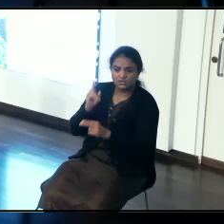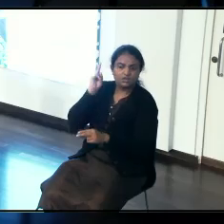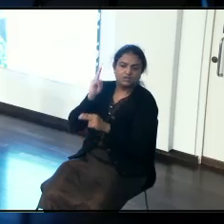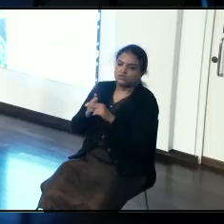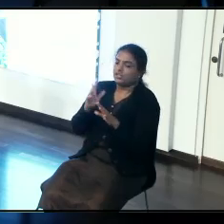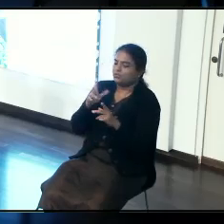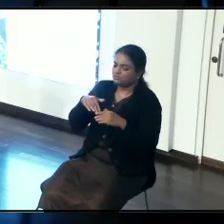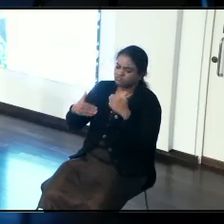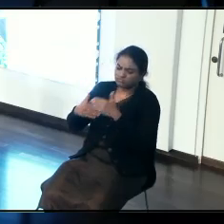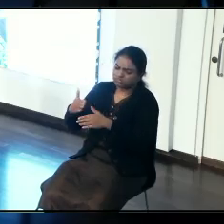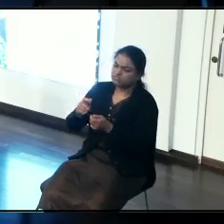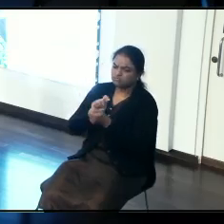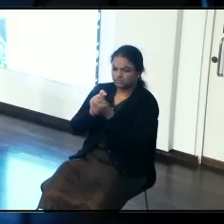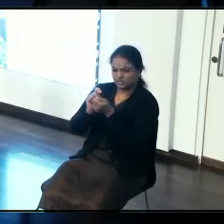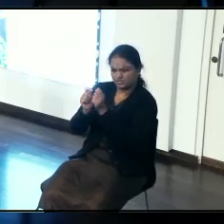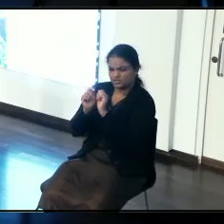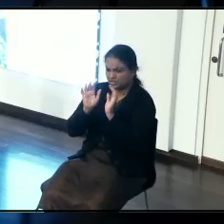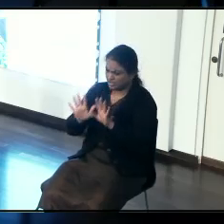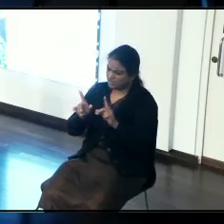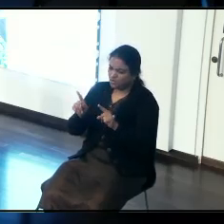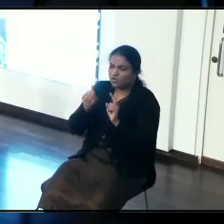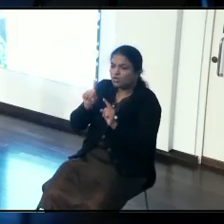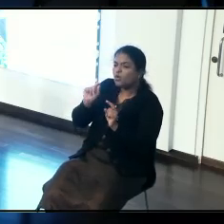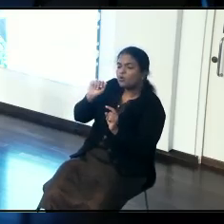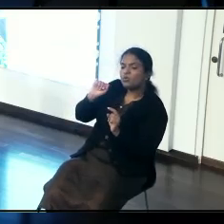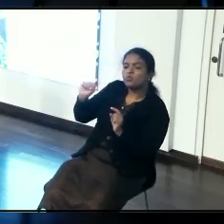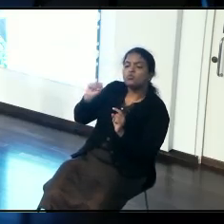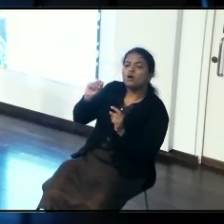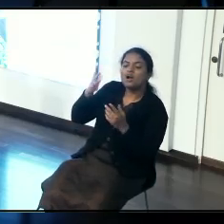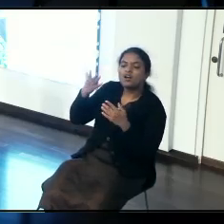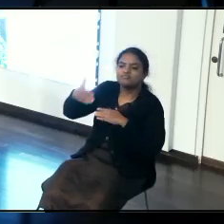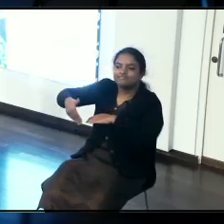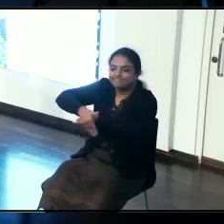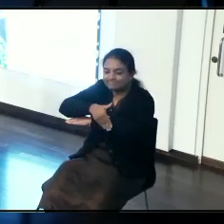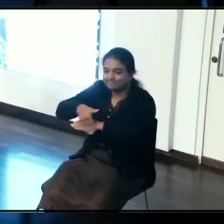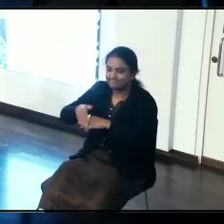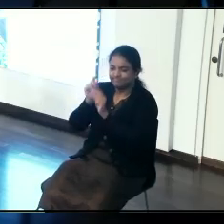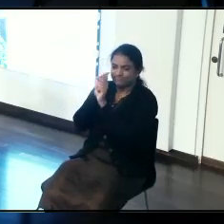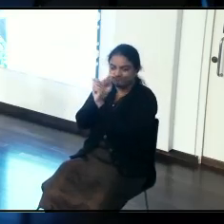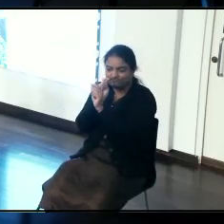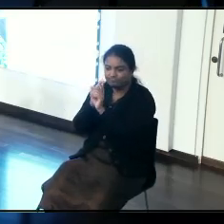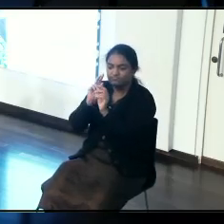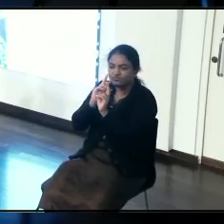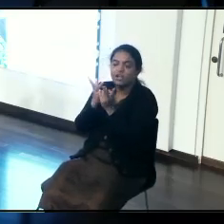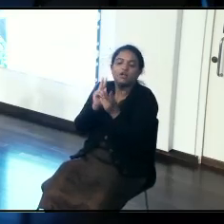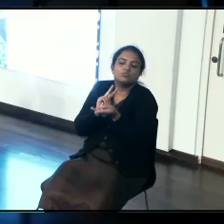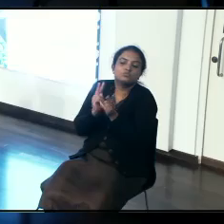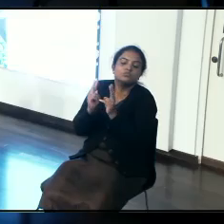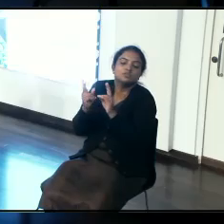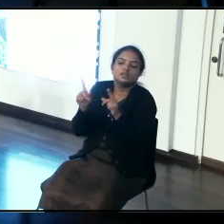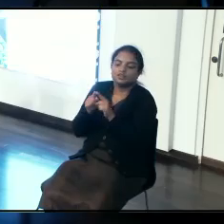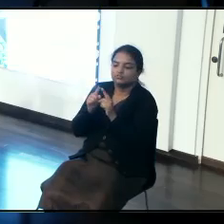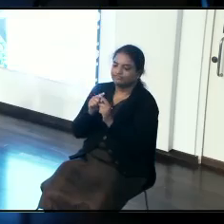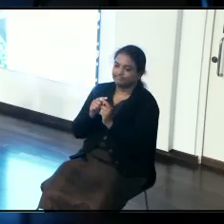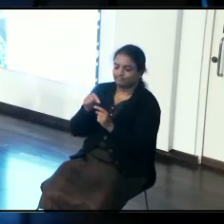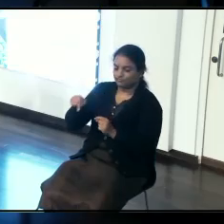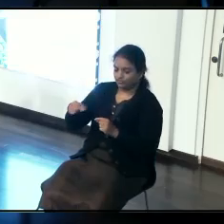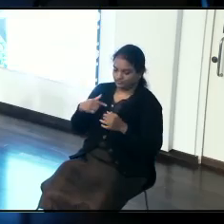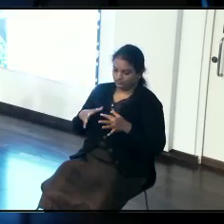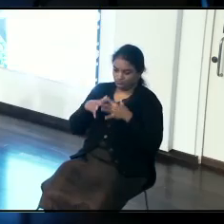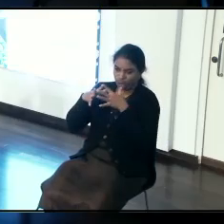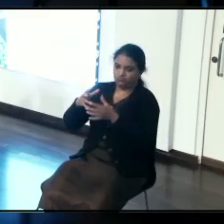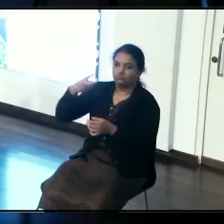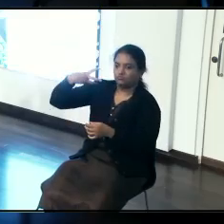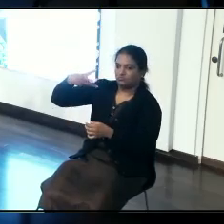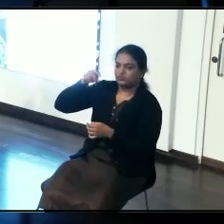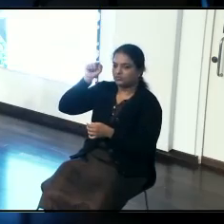in current times and the role and importance of architectural conservation? So I have 3 things spinning in my mind from